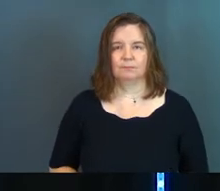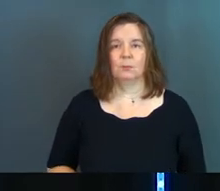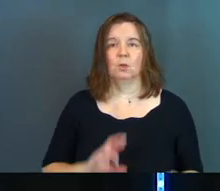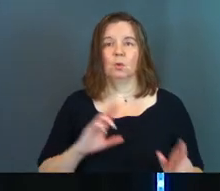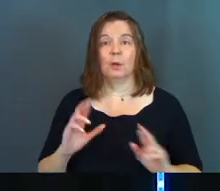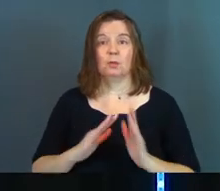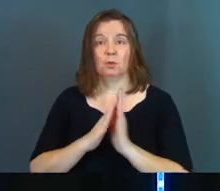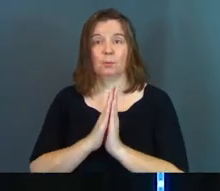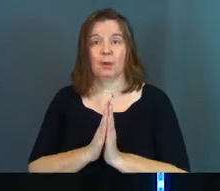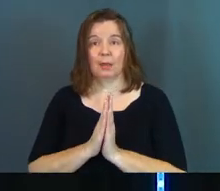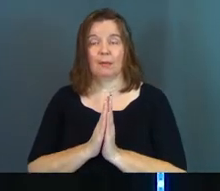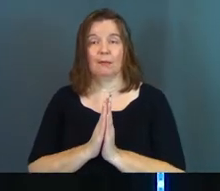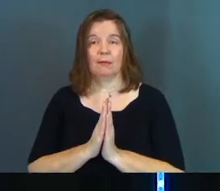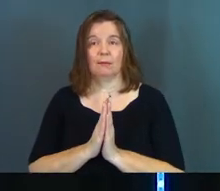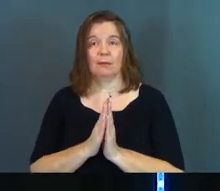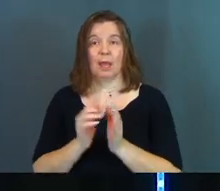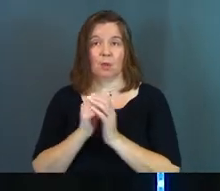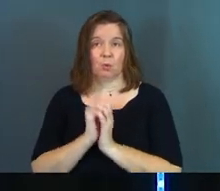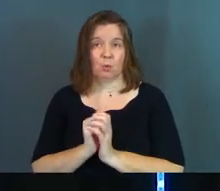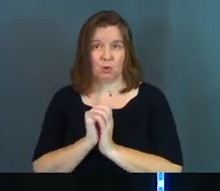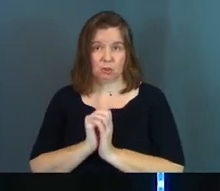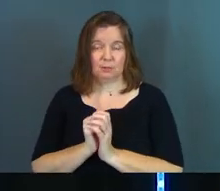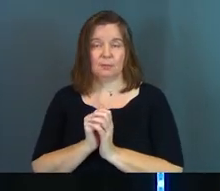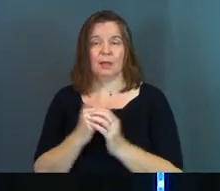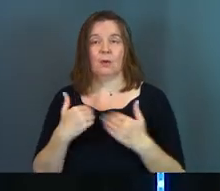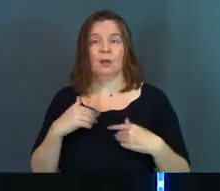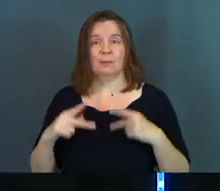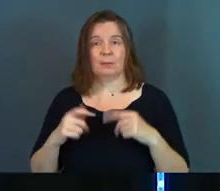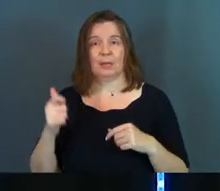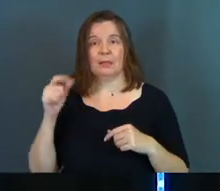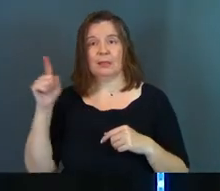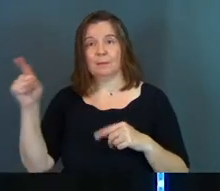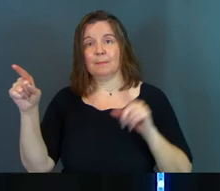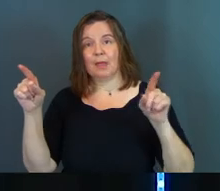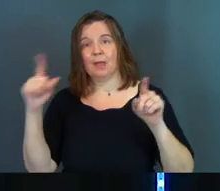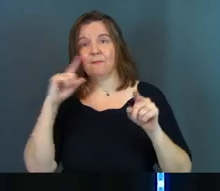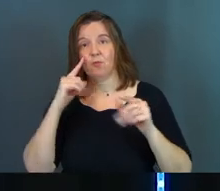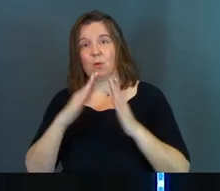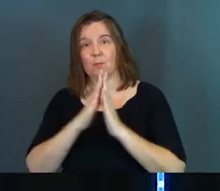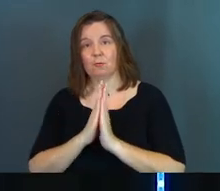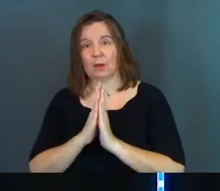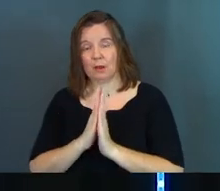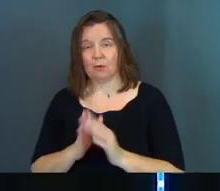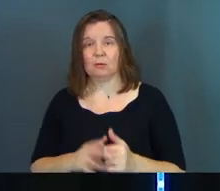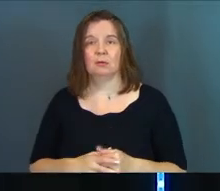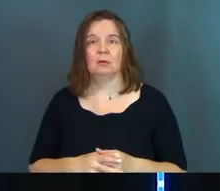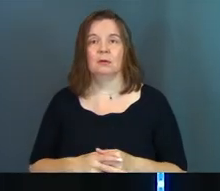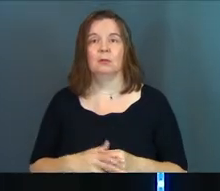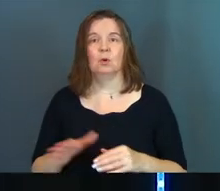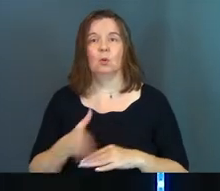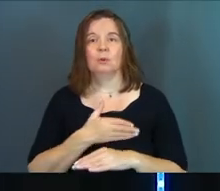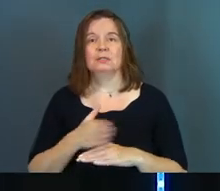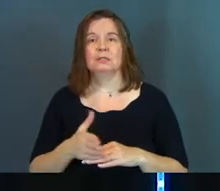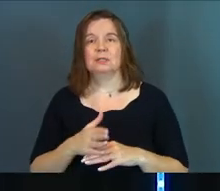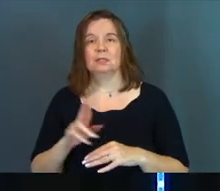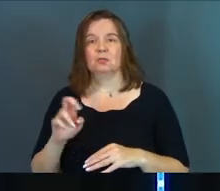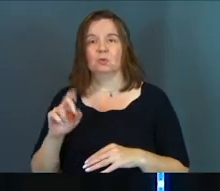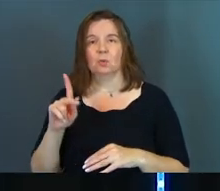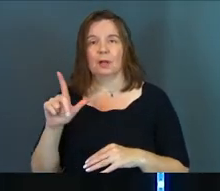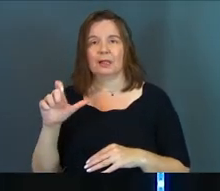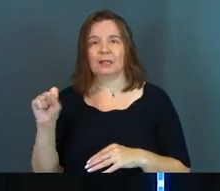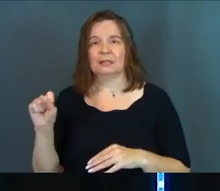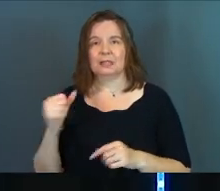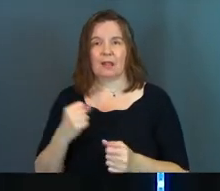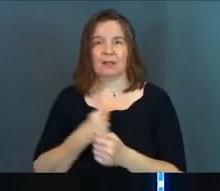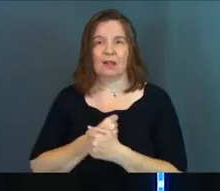We're getting ready to pray, and we're getting ready to worship, and we're going to have people in the back for prayer, but we're going to sing the song Reckless Love one